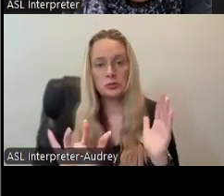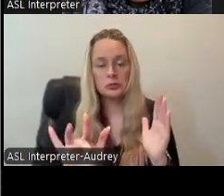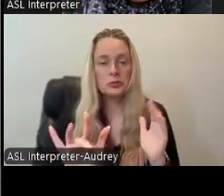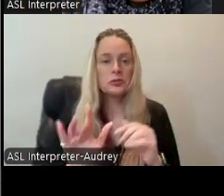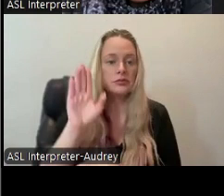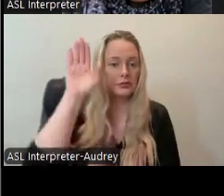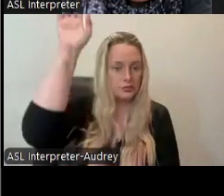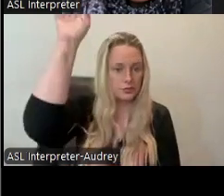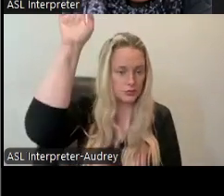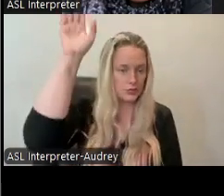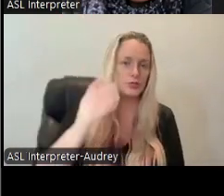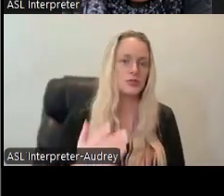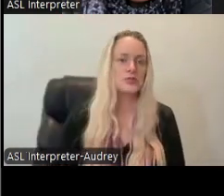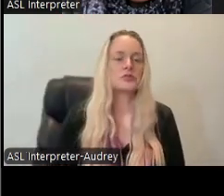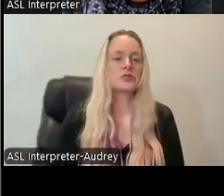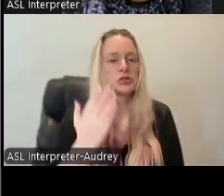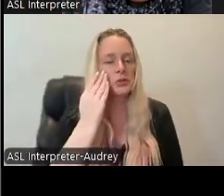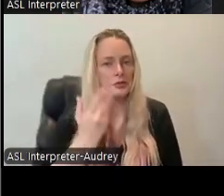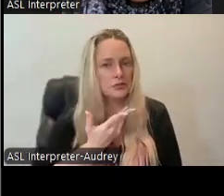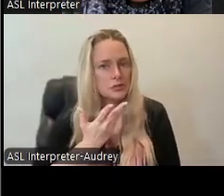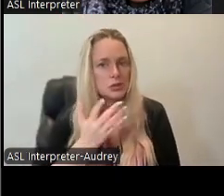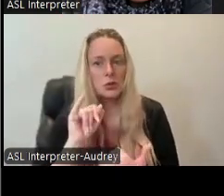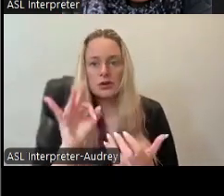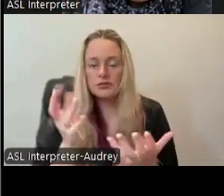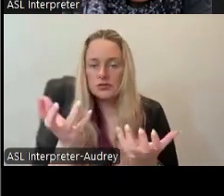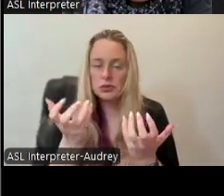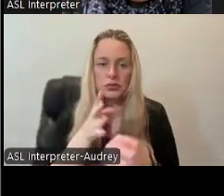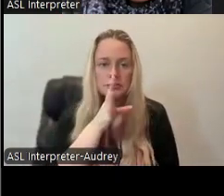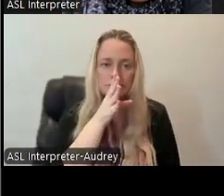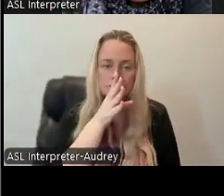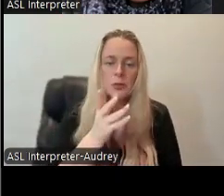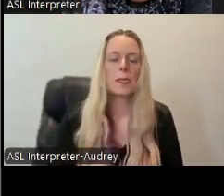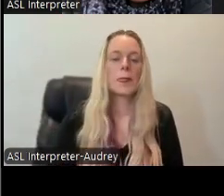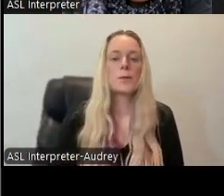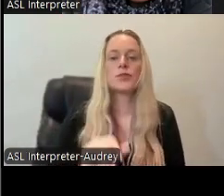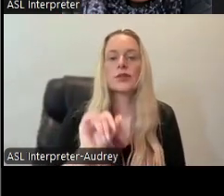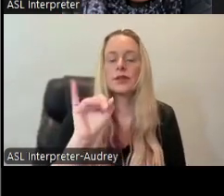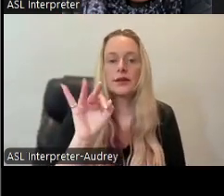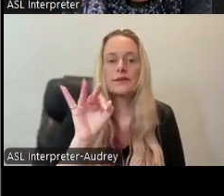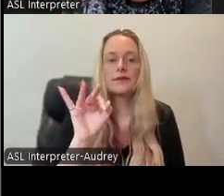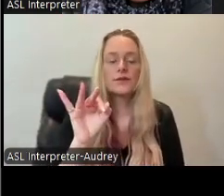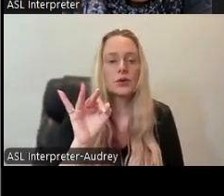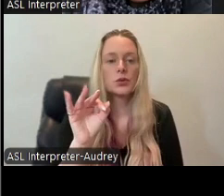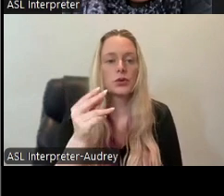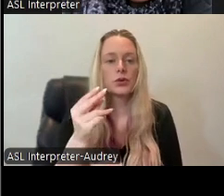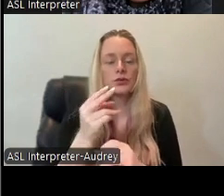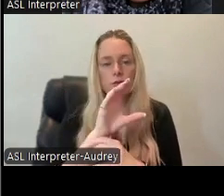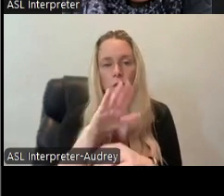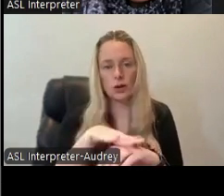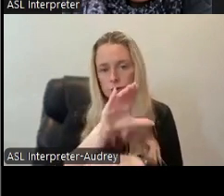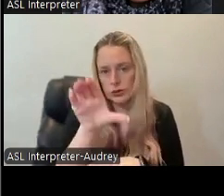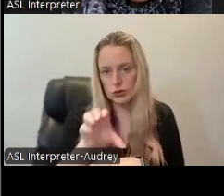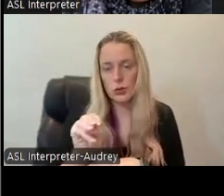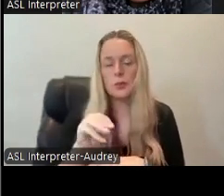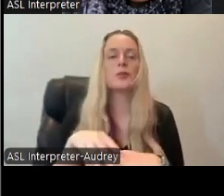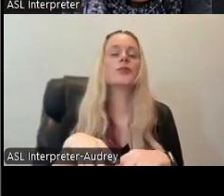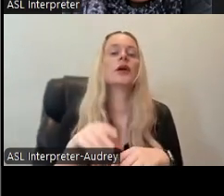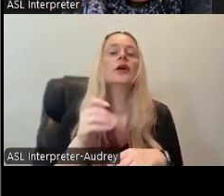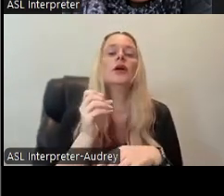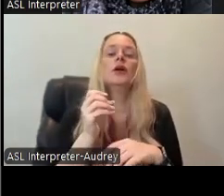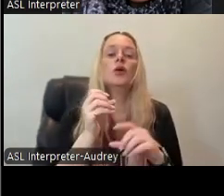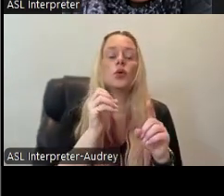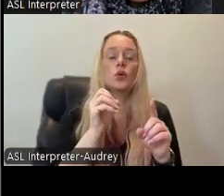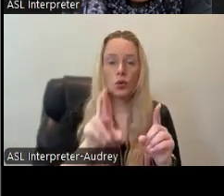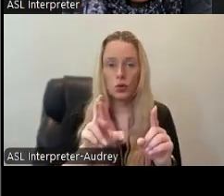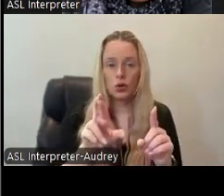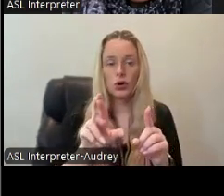by pressing or depressing the raise hand function if you're on the video call, or by